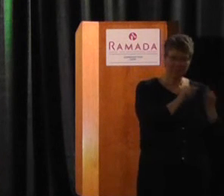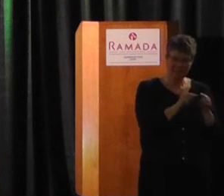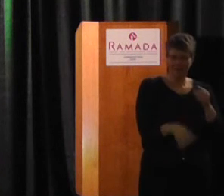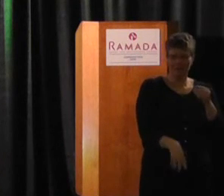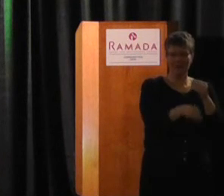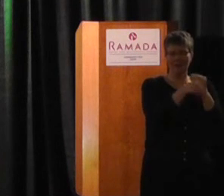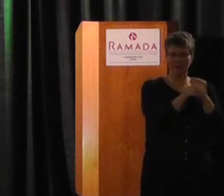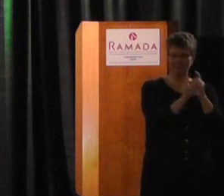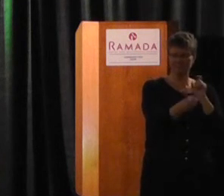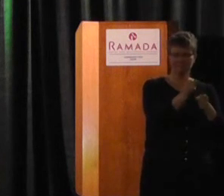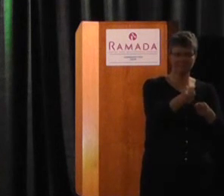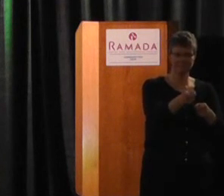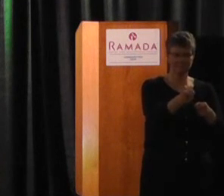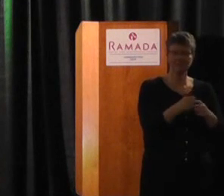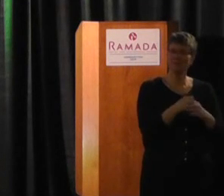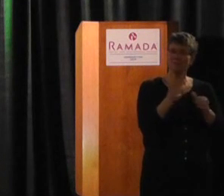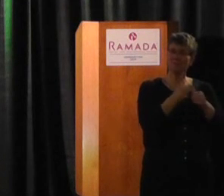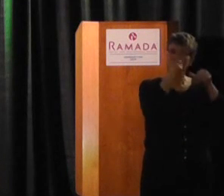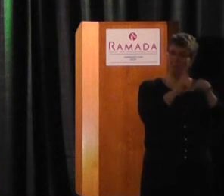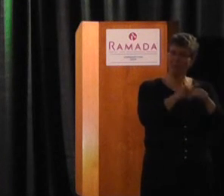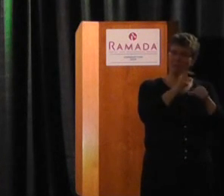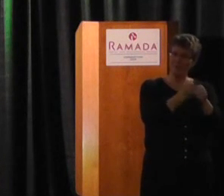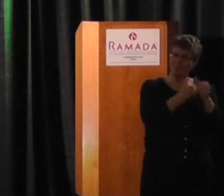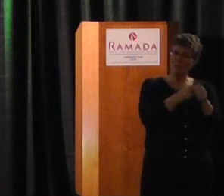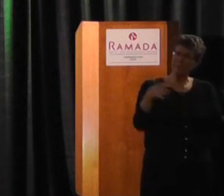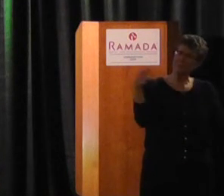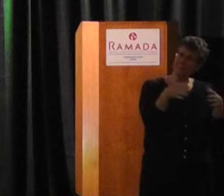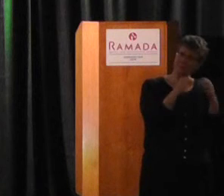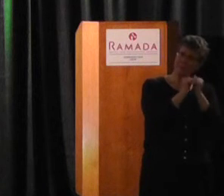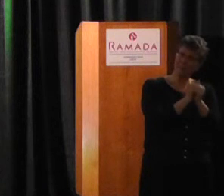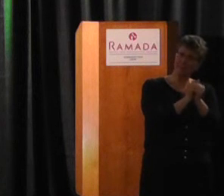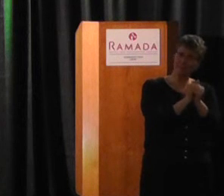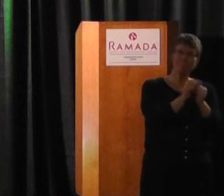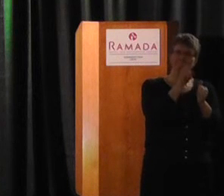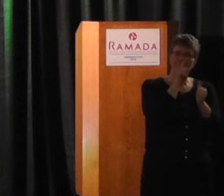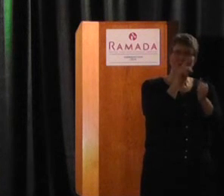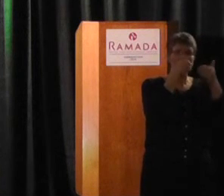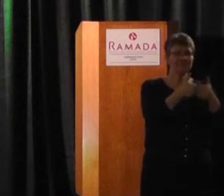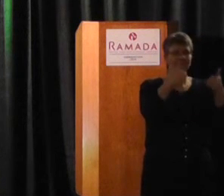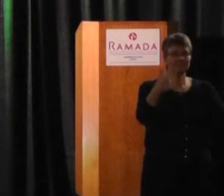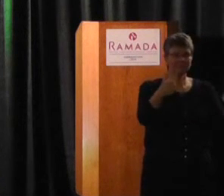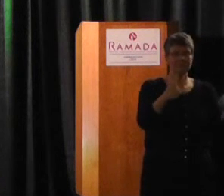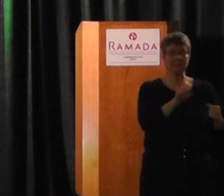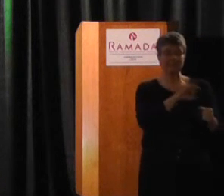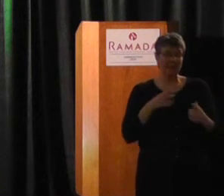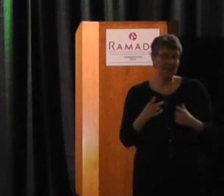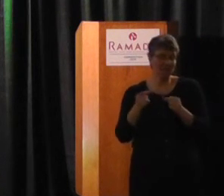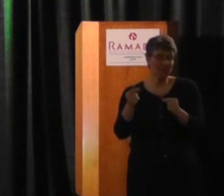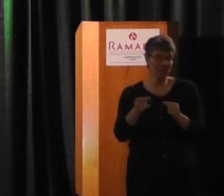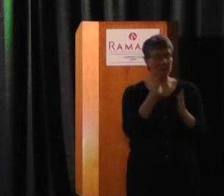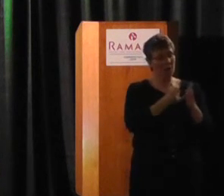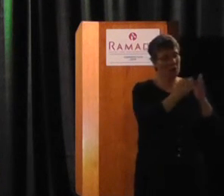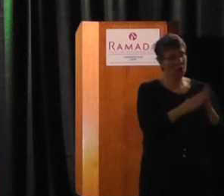was one of the first times we've worked on a project where we all got to work together instead of having a clear divide between staff and artists.